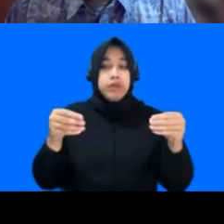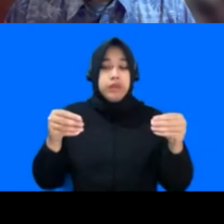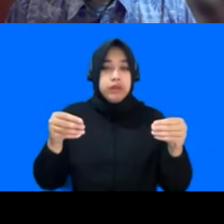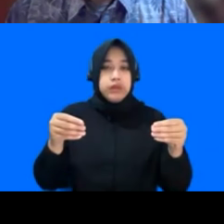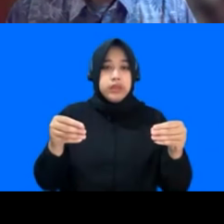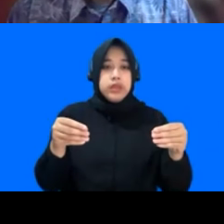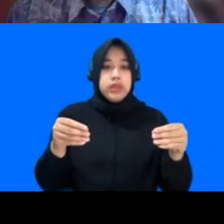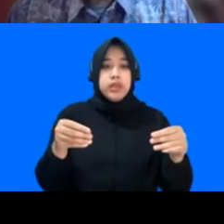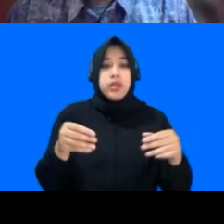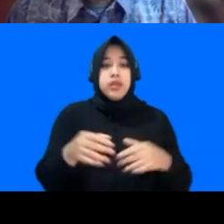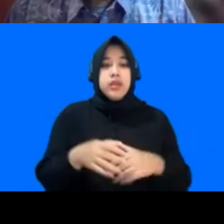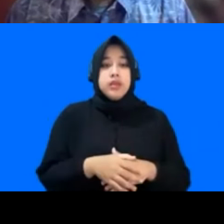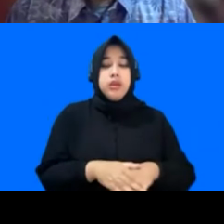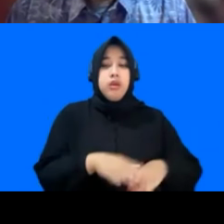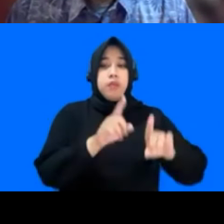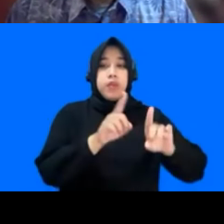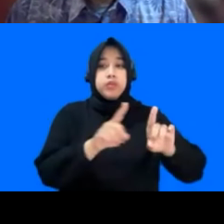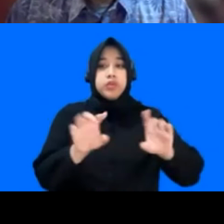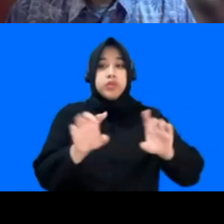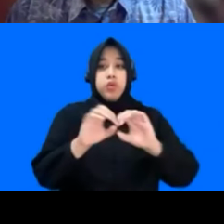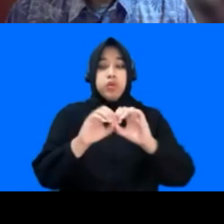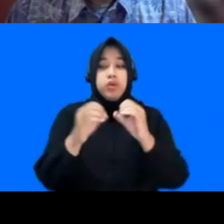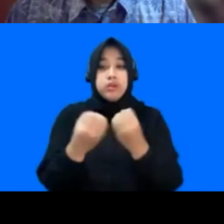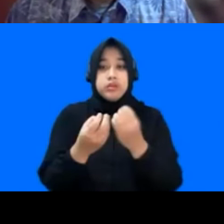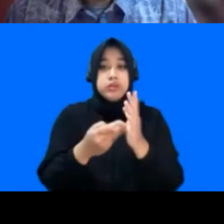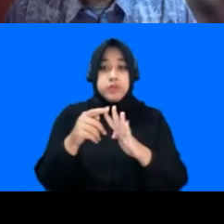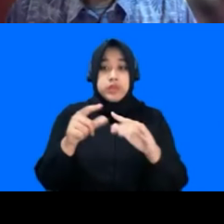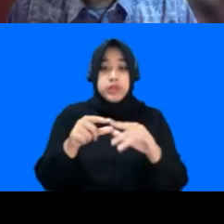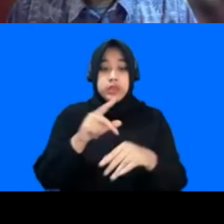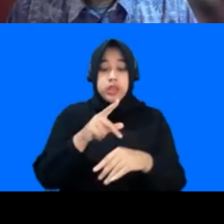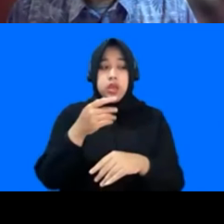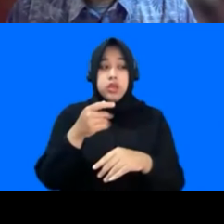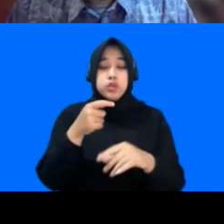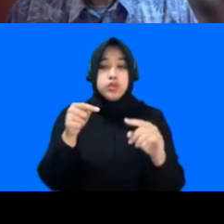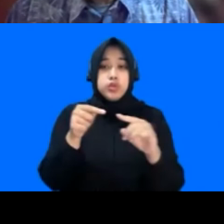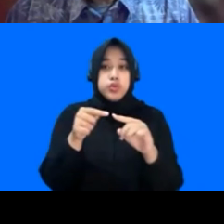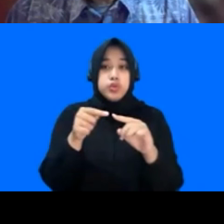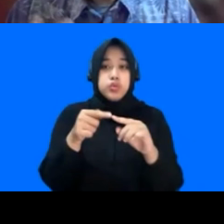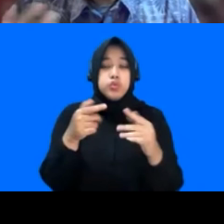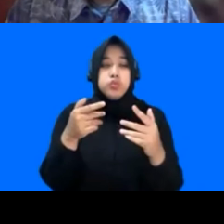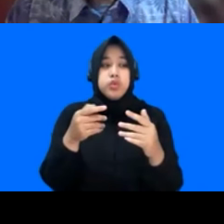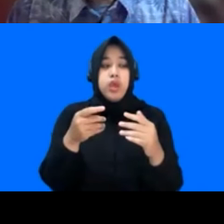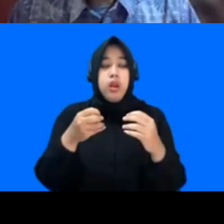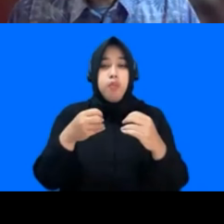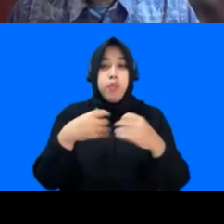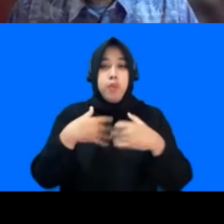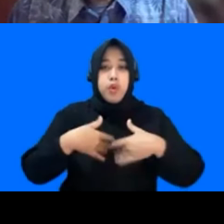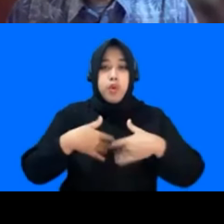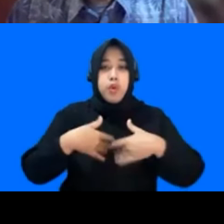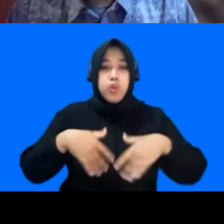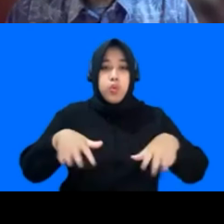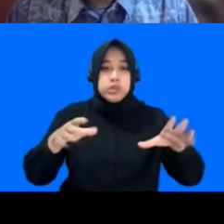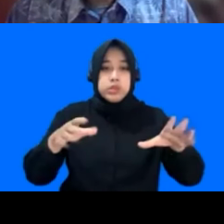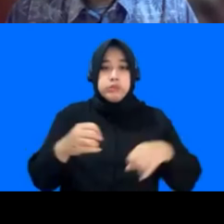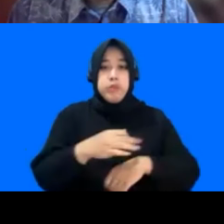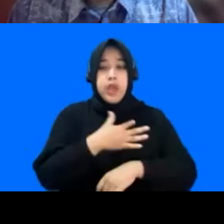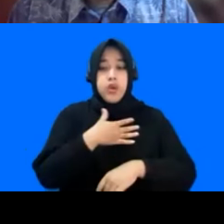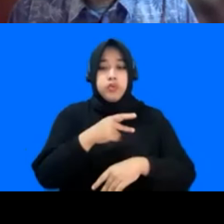can expand our influence and we reach a larger audience. So we also use our social